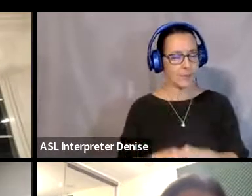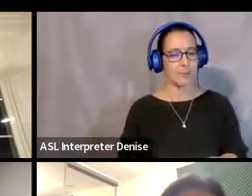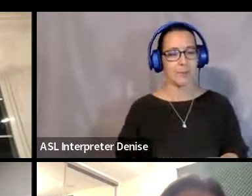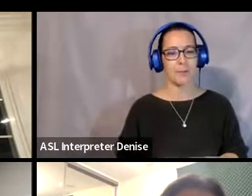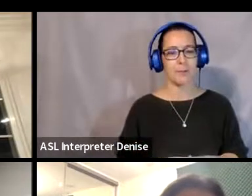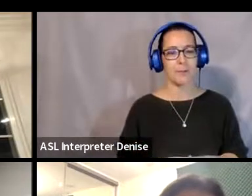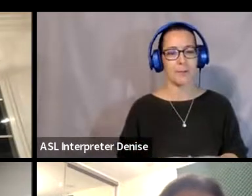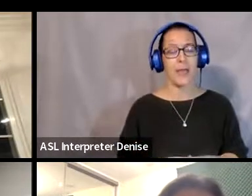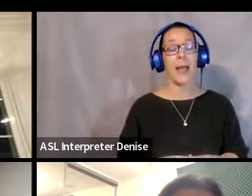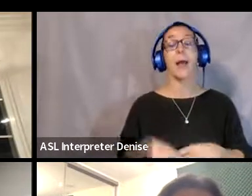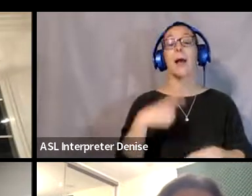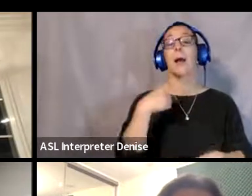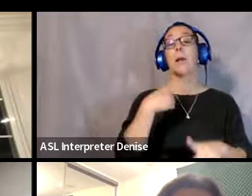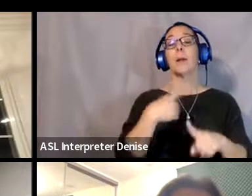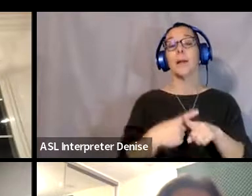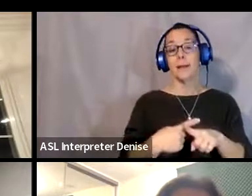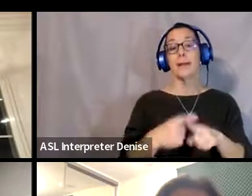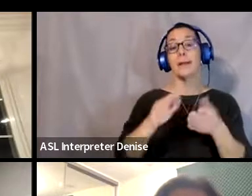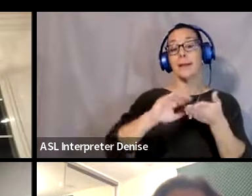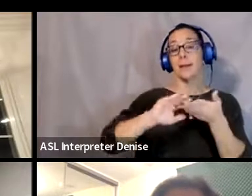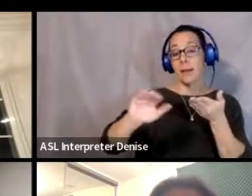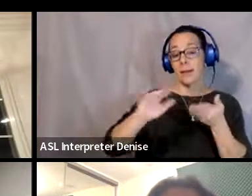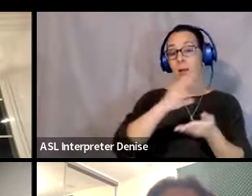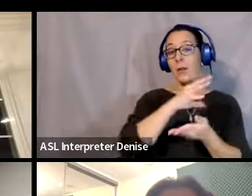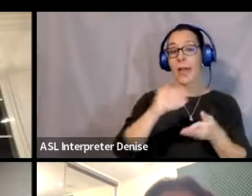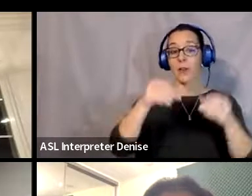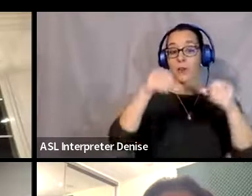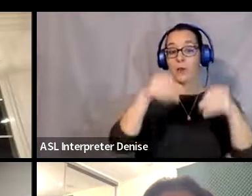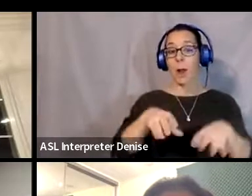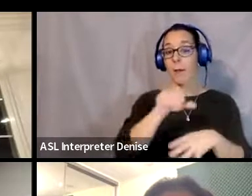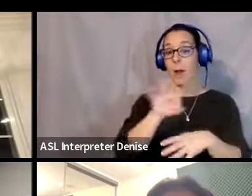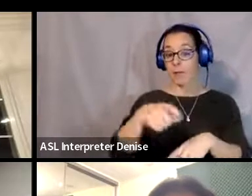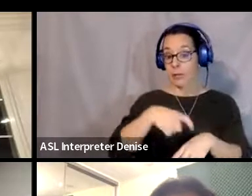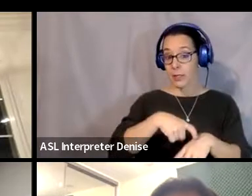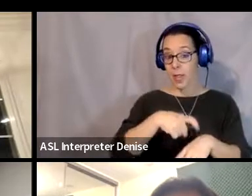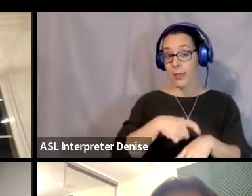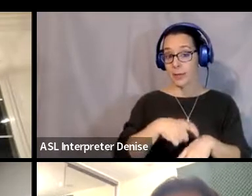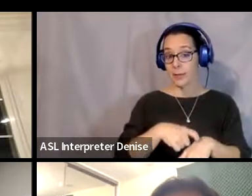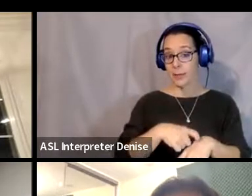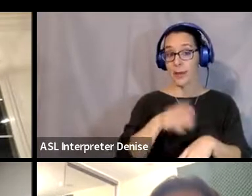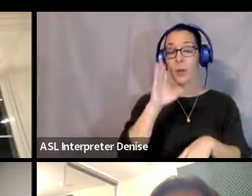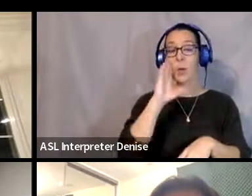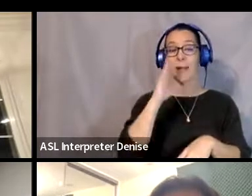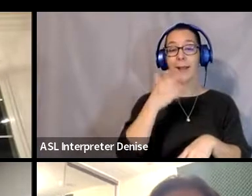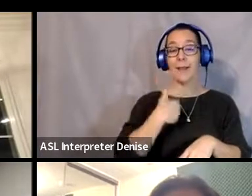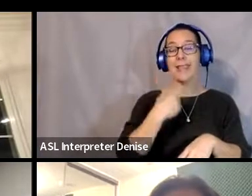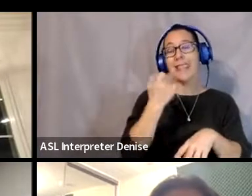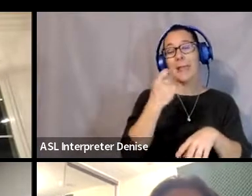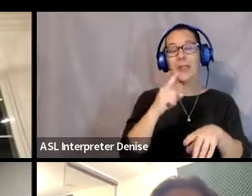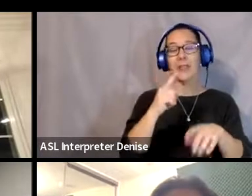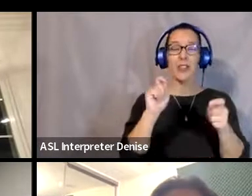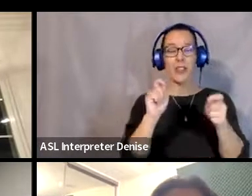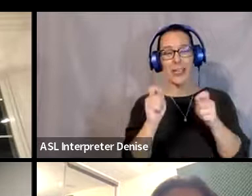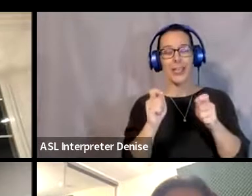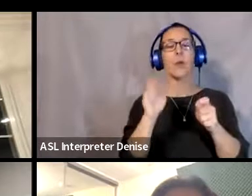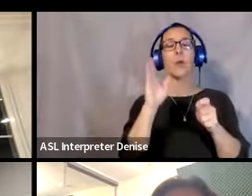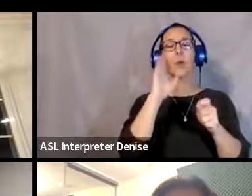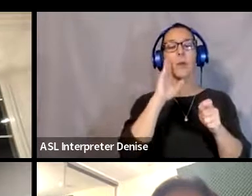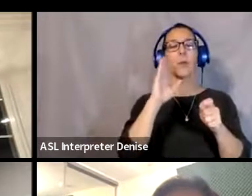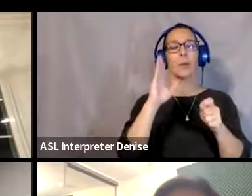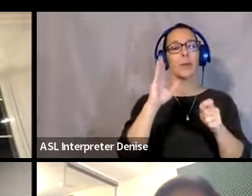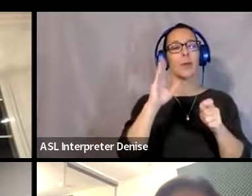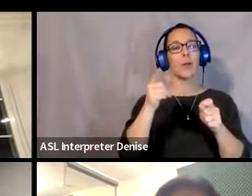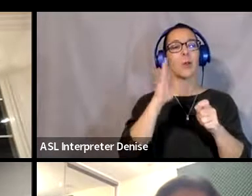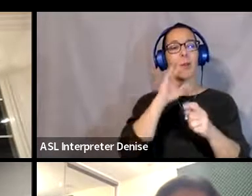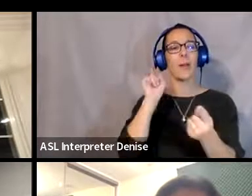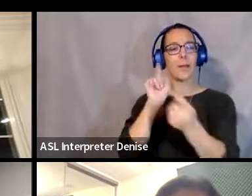and drop off, which isn't going to be a big impact, except it'll be a different gate. So currently now the gate that you're dropping